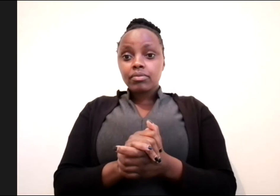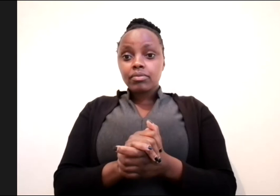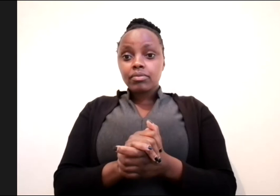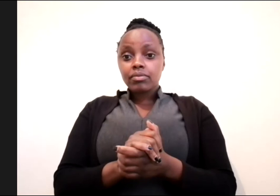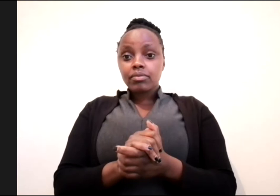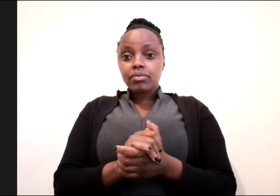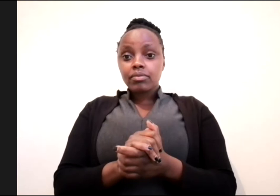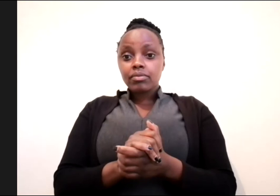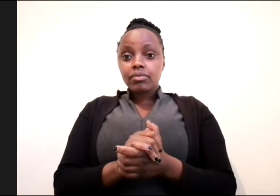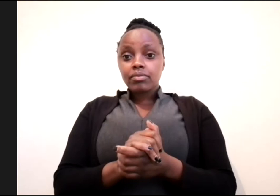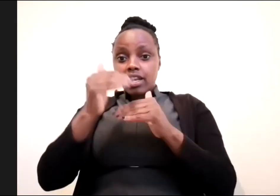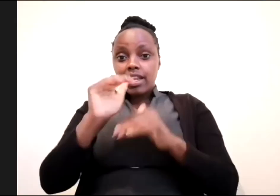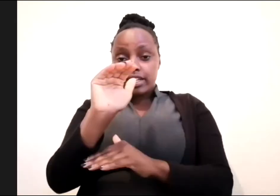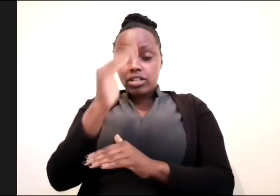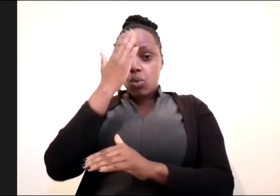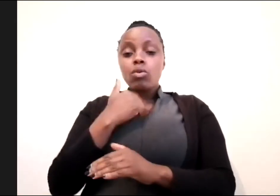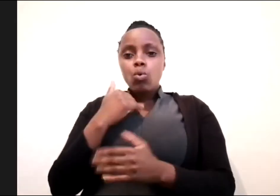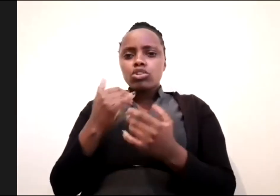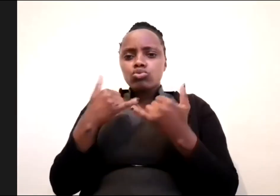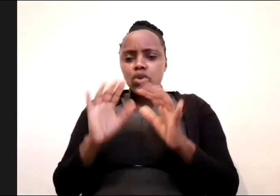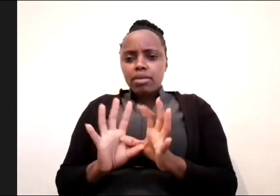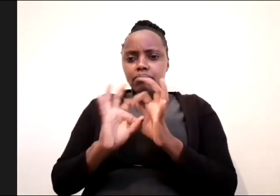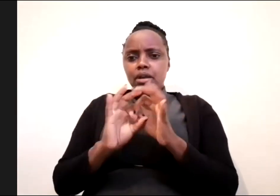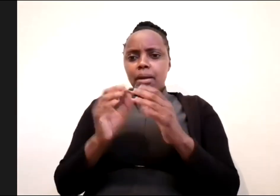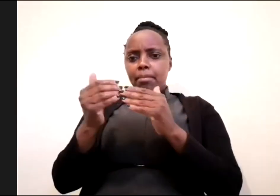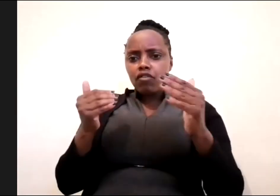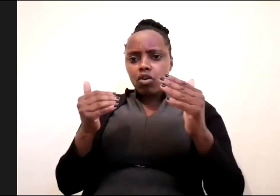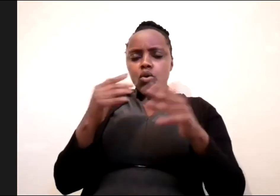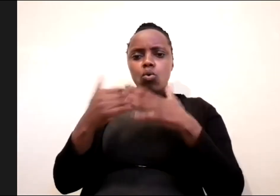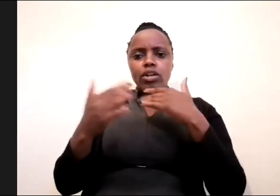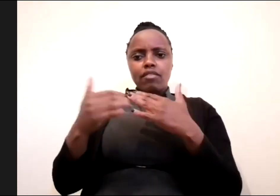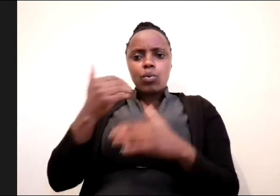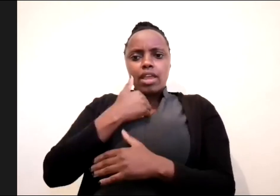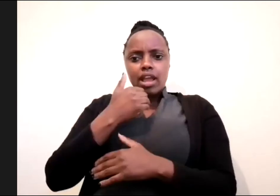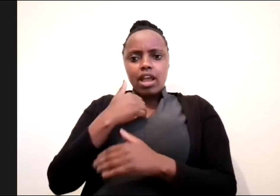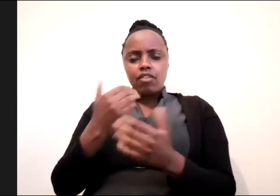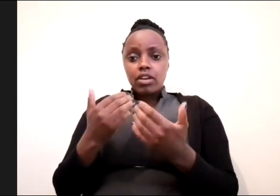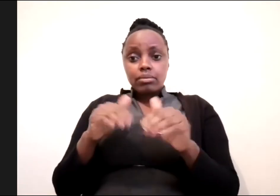I would like just to recap a bit on what I've heard from the CODASEP.